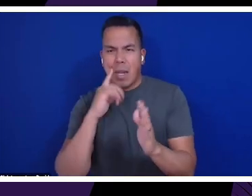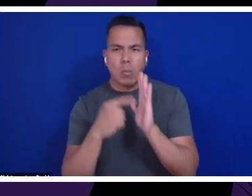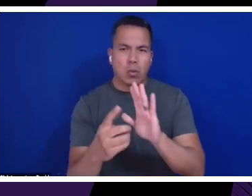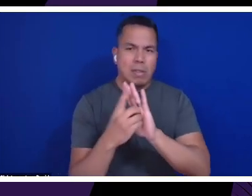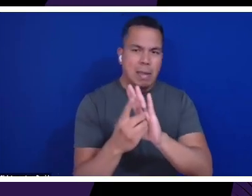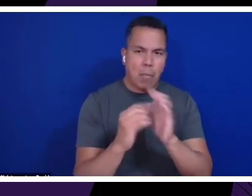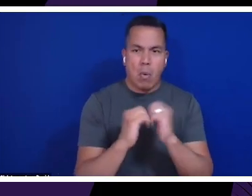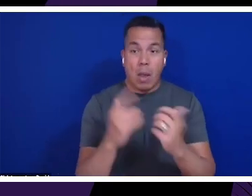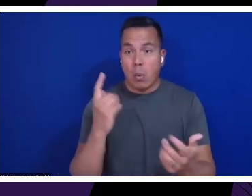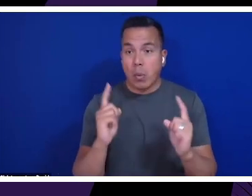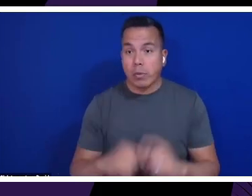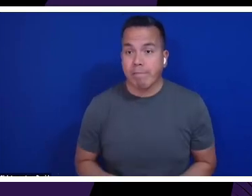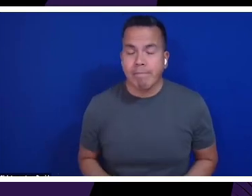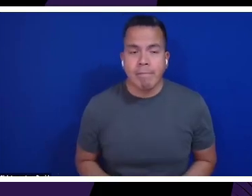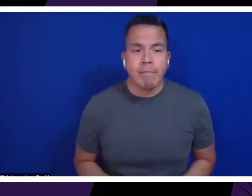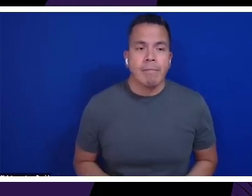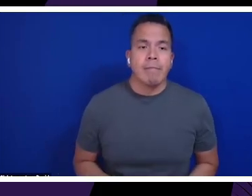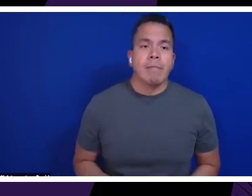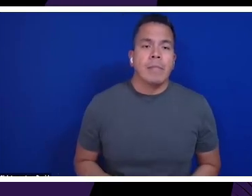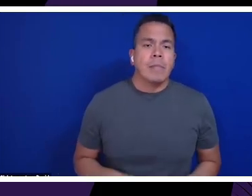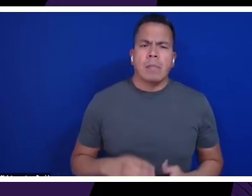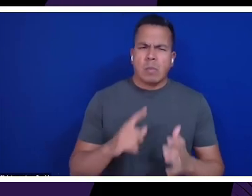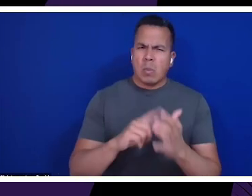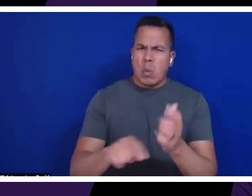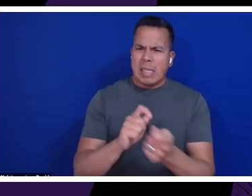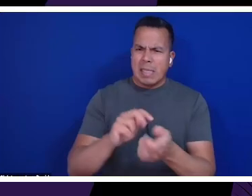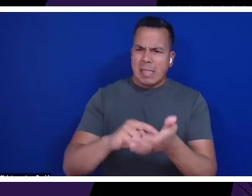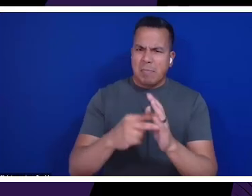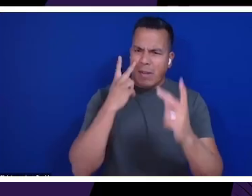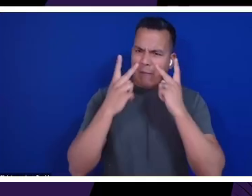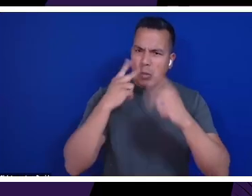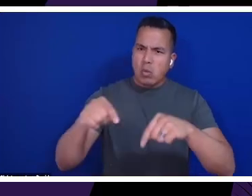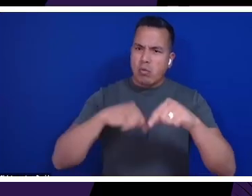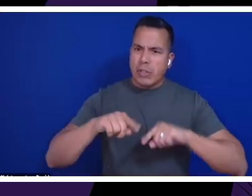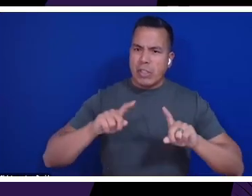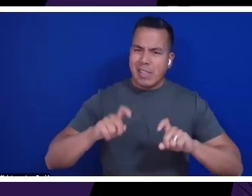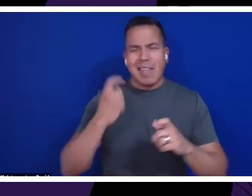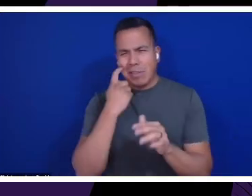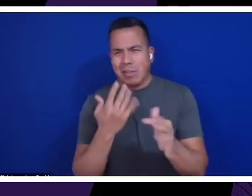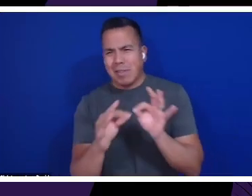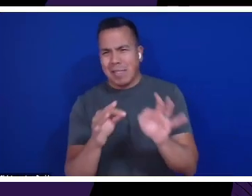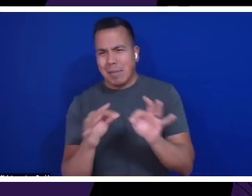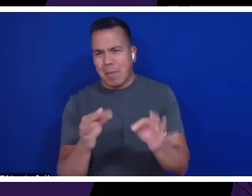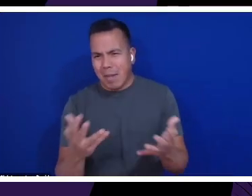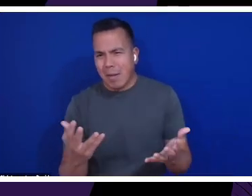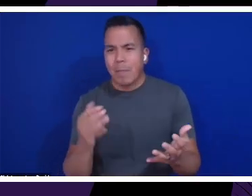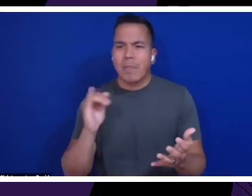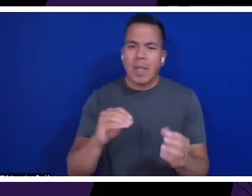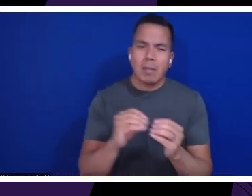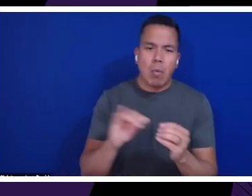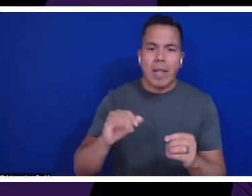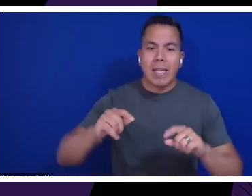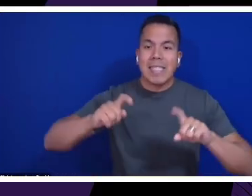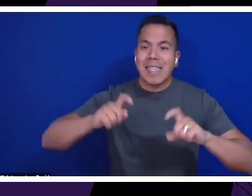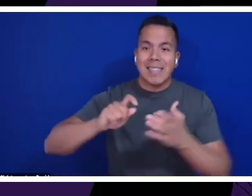that works. So what exactly is visual regression testing? As I just explained to you, it's a suite of test sketches that